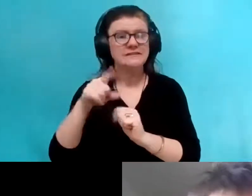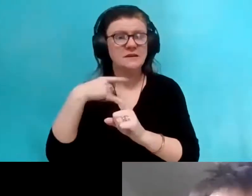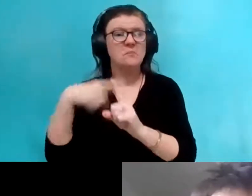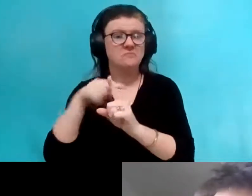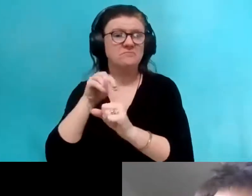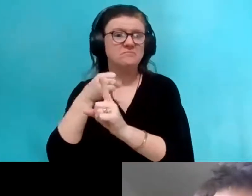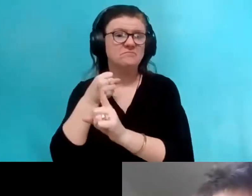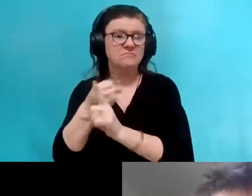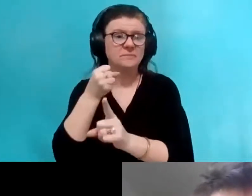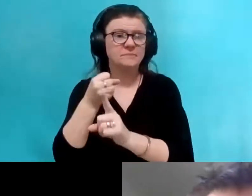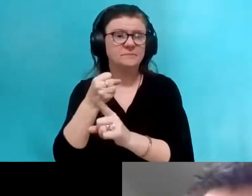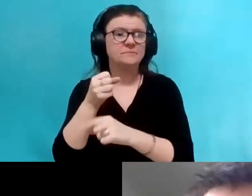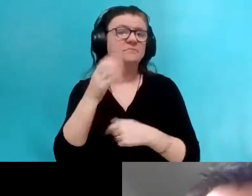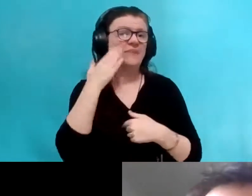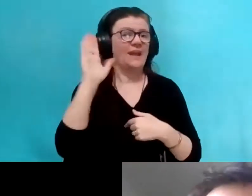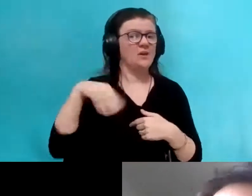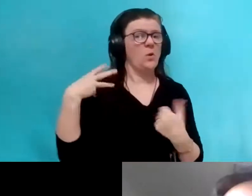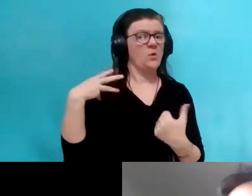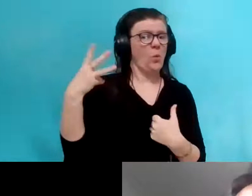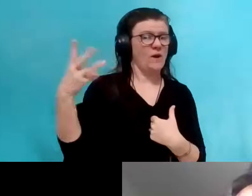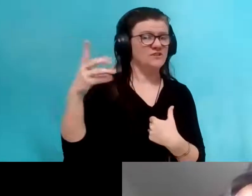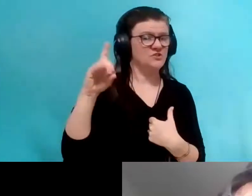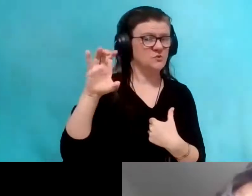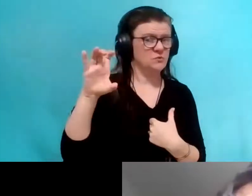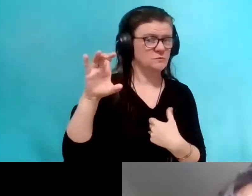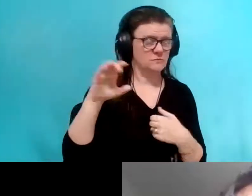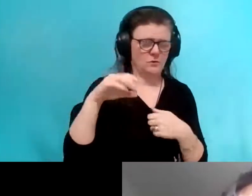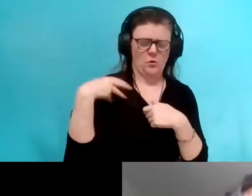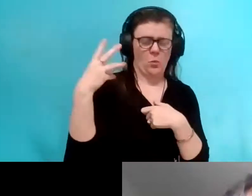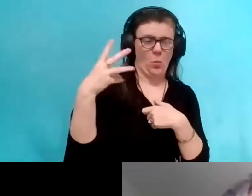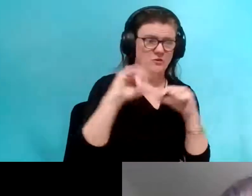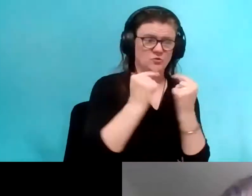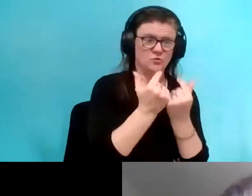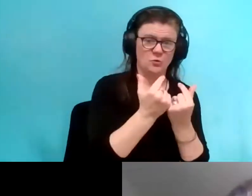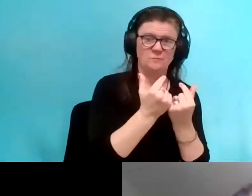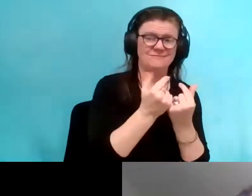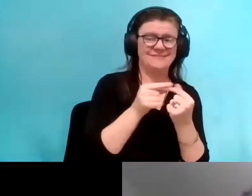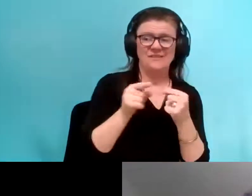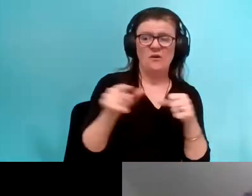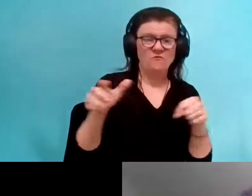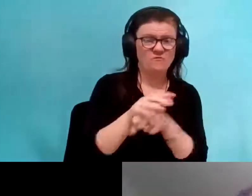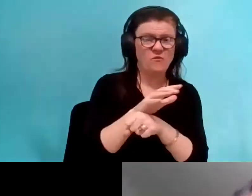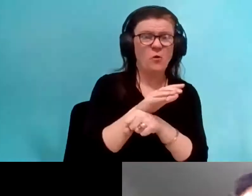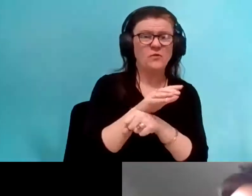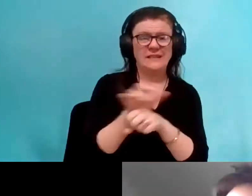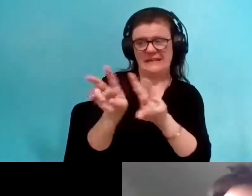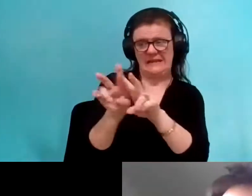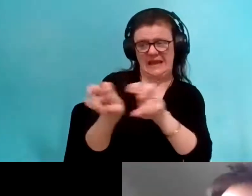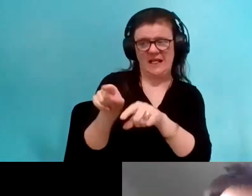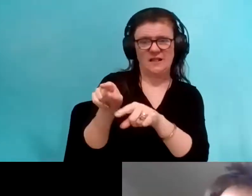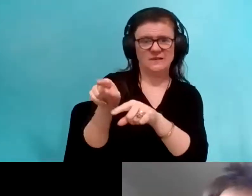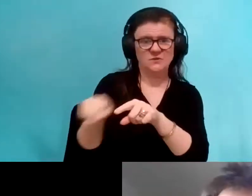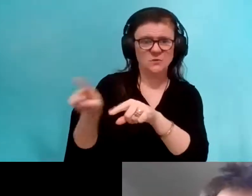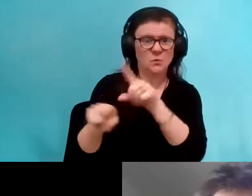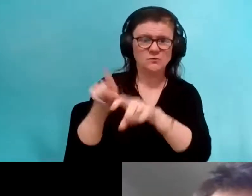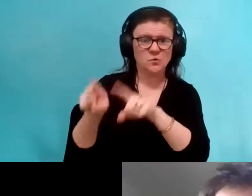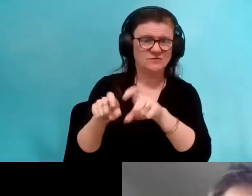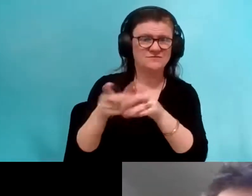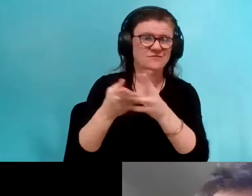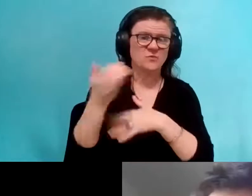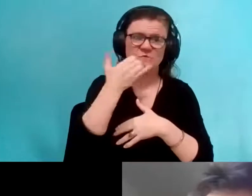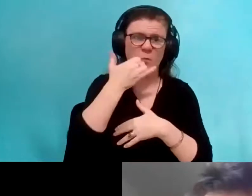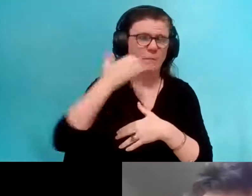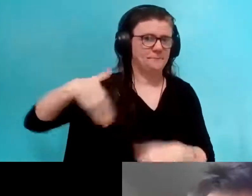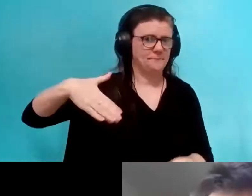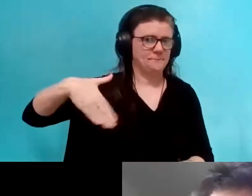group hasn't tested, or at least as my understanding, the Washington group hasn't tested the questions over the phone. So that'd be